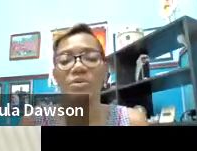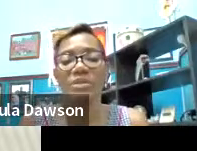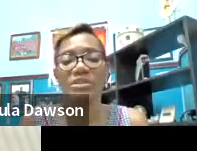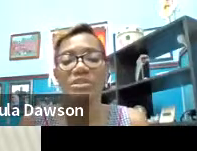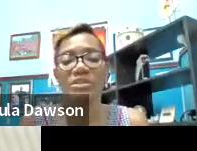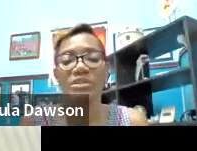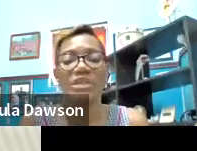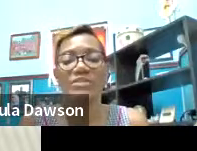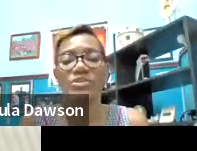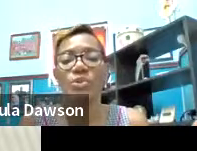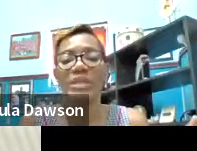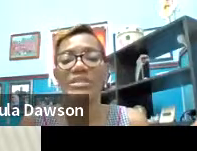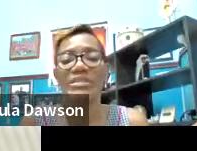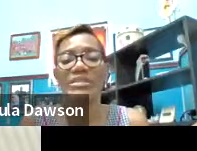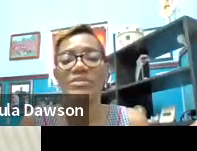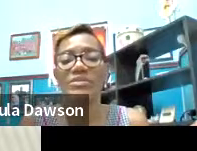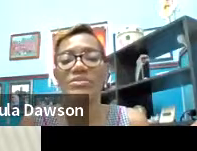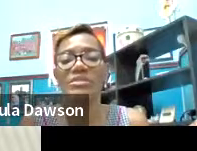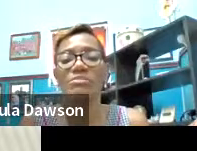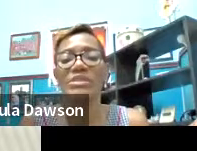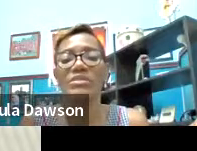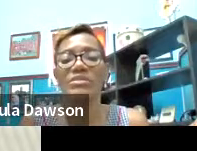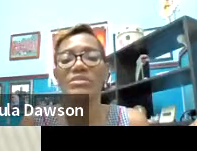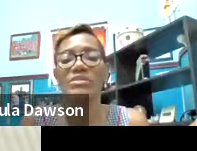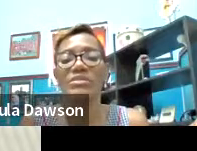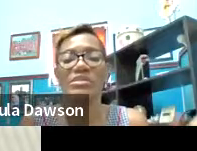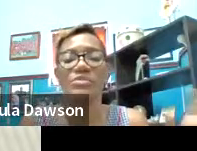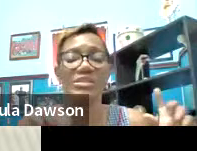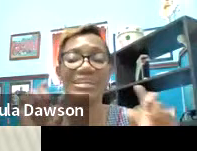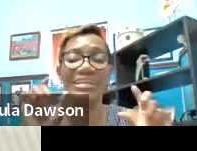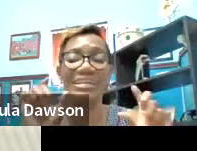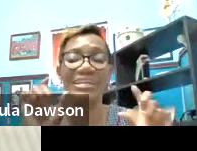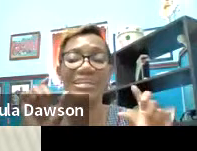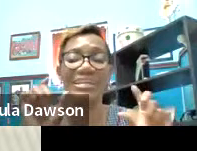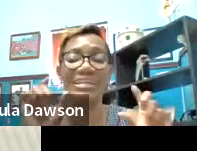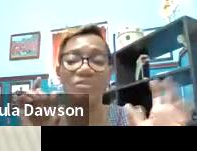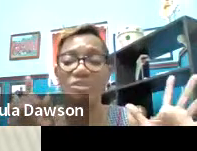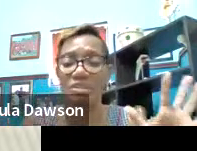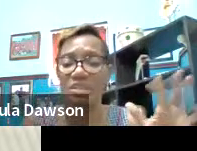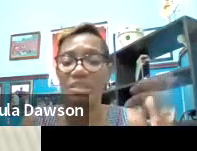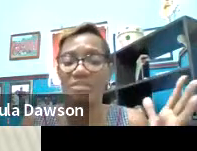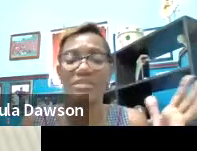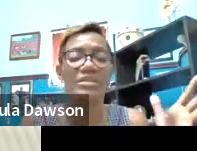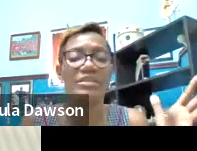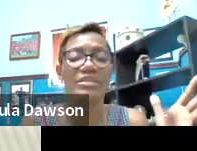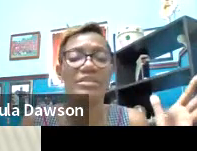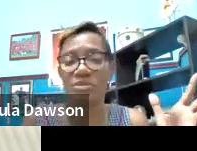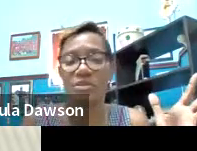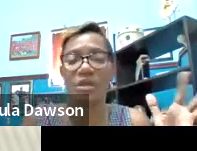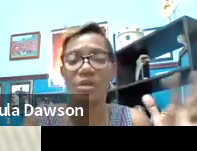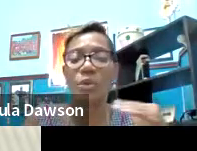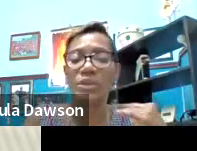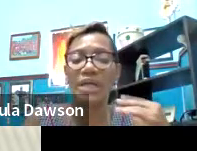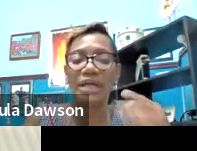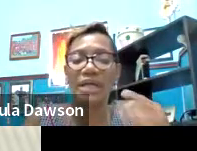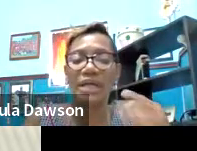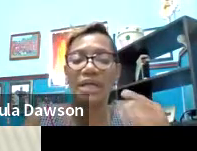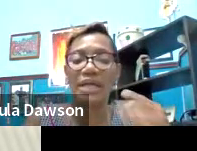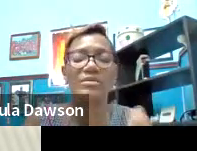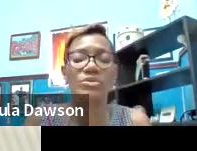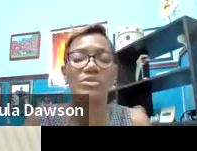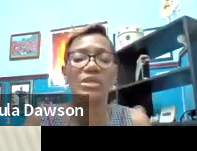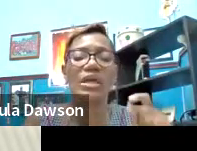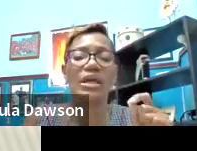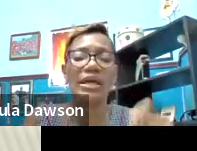And we don't inject as much as 20 or 30 mils or cc's. We inject like 5 or 6, and that's a lethal dose. And